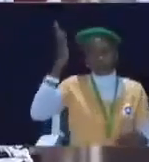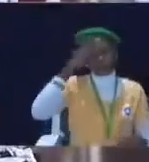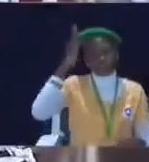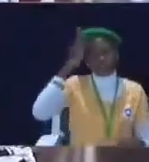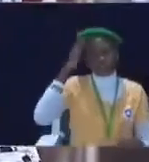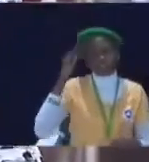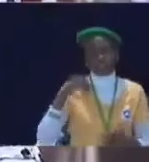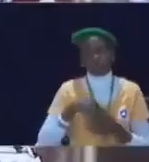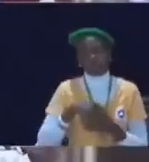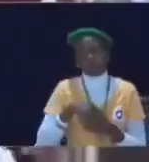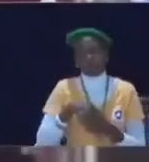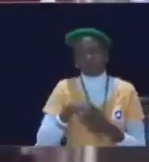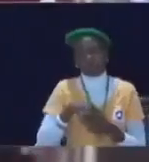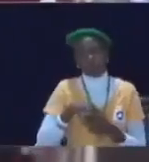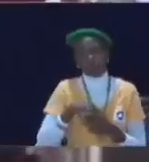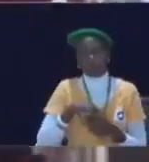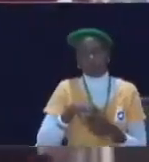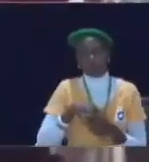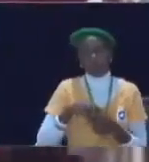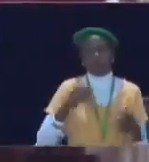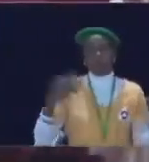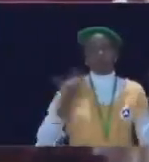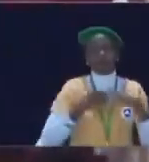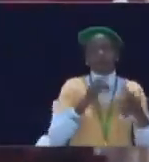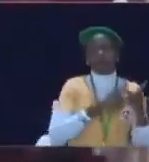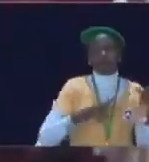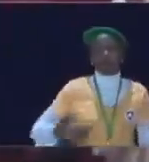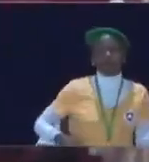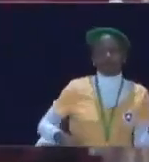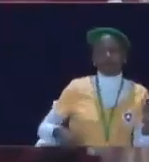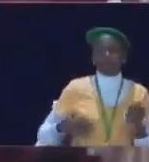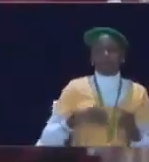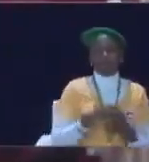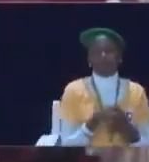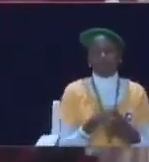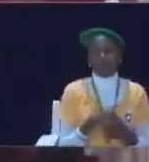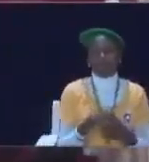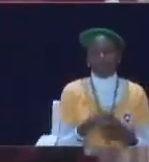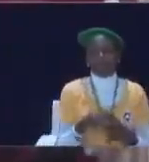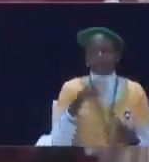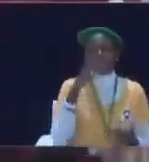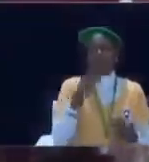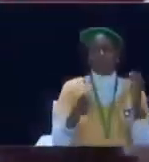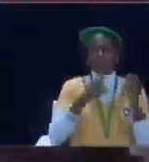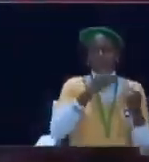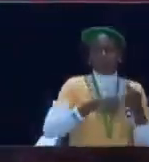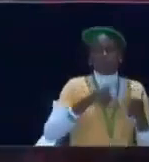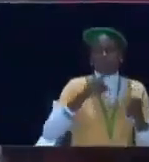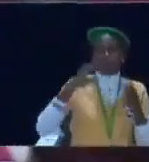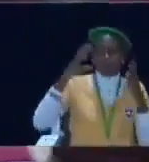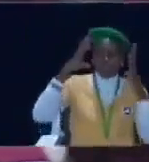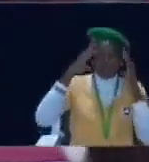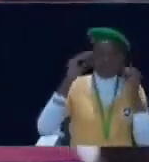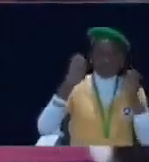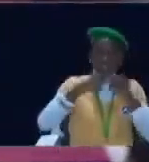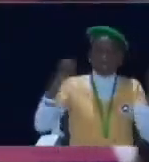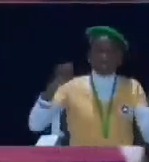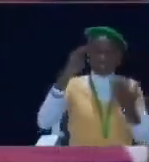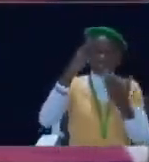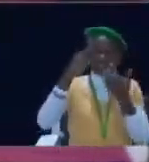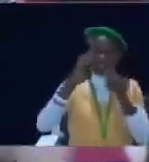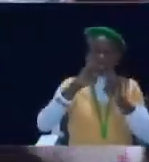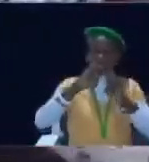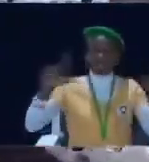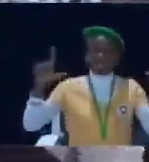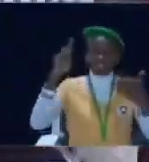knowledge. The fear of the Lord. So if you want to experience enlargement,